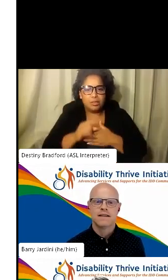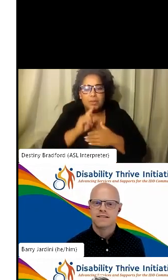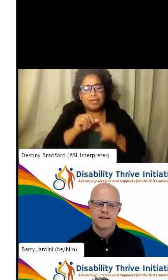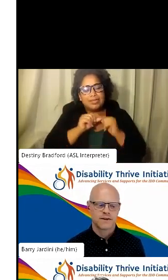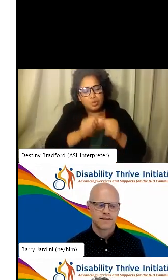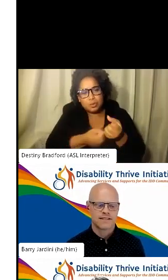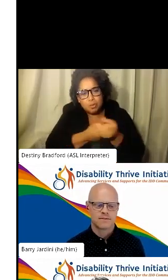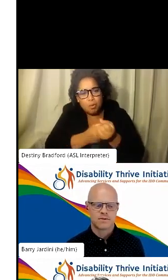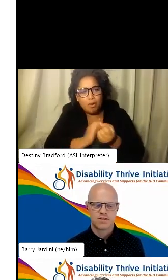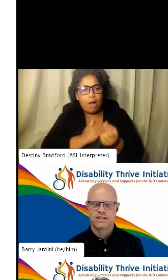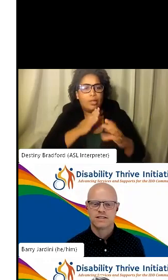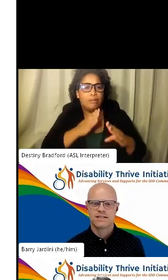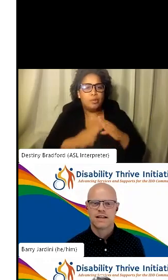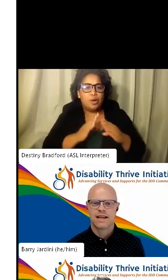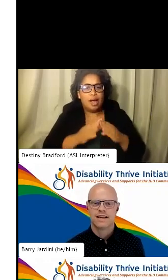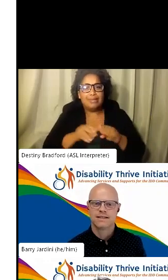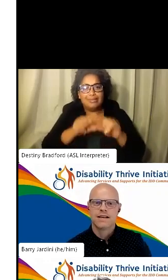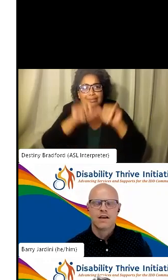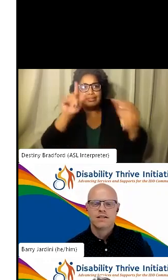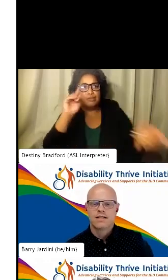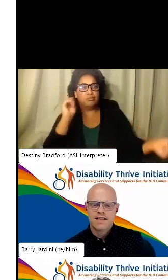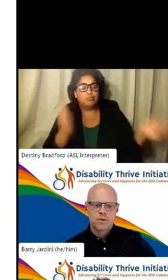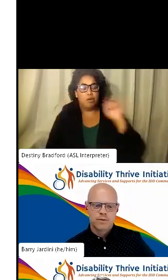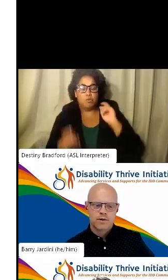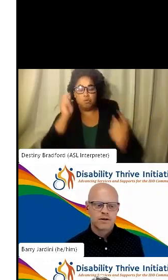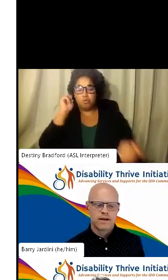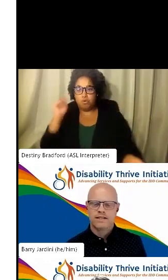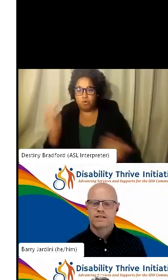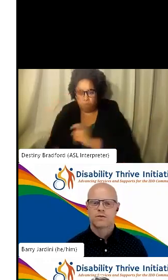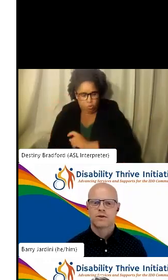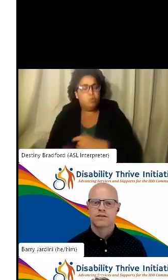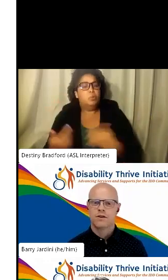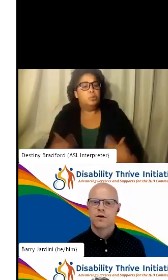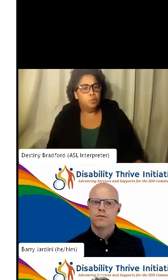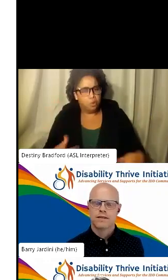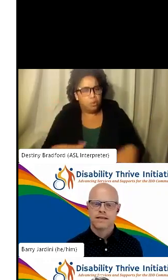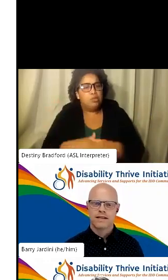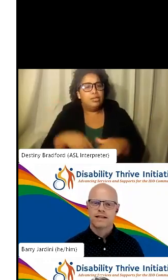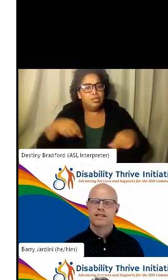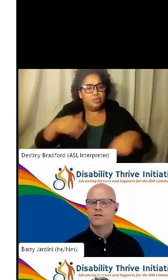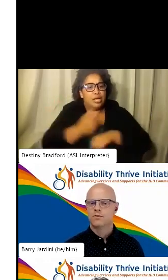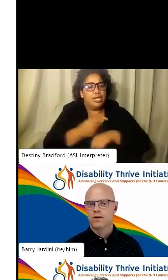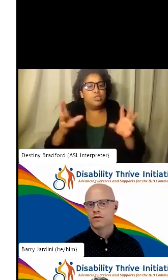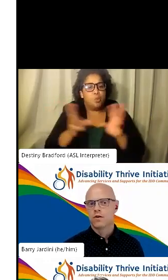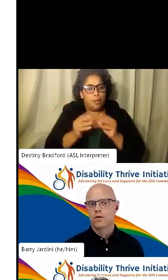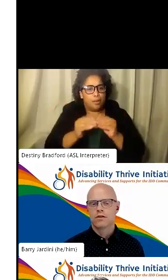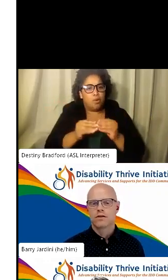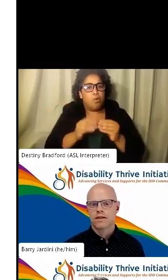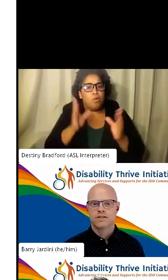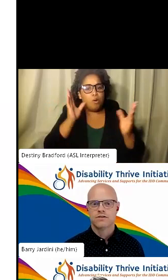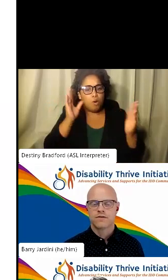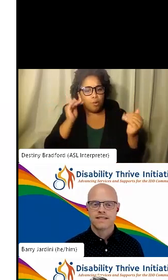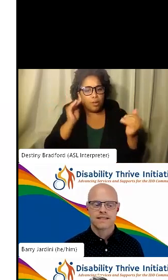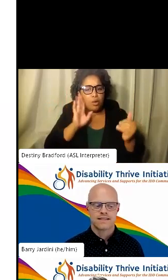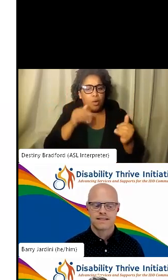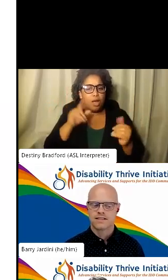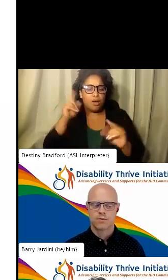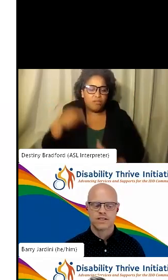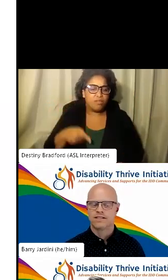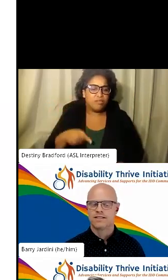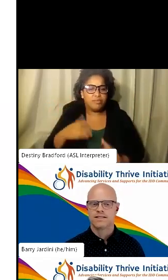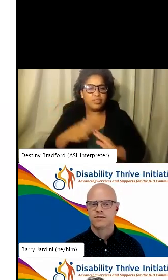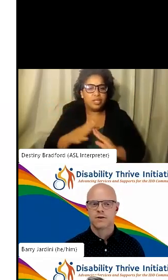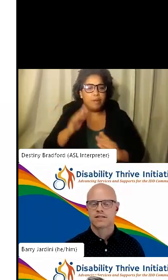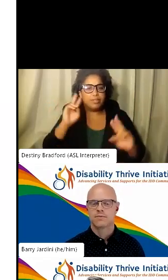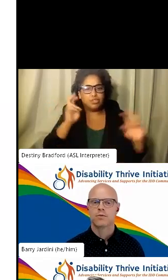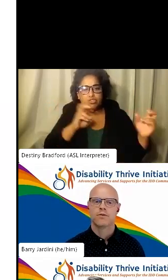some significant systems changes. And today's webinar is going to hopefully get to one of the core issues facing the system,